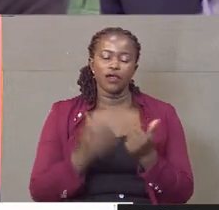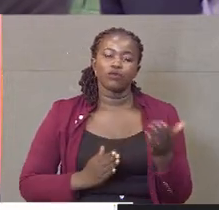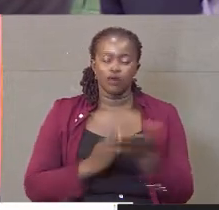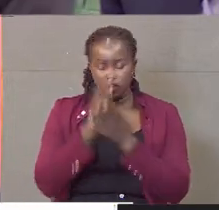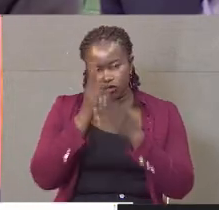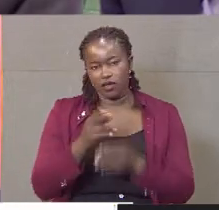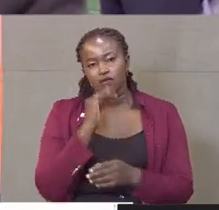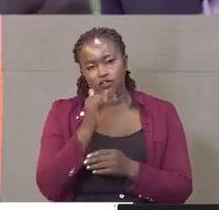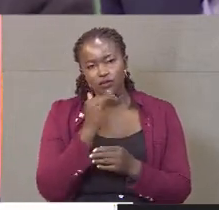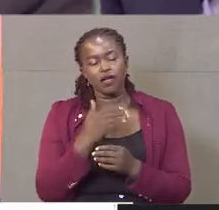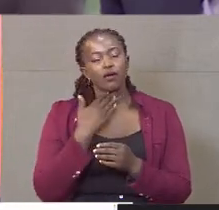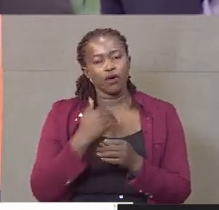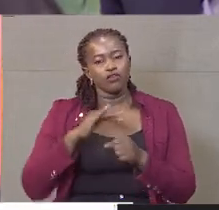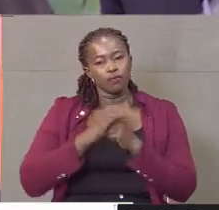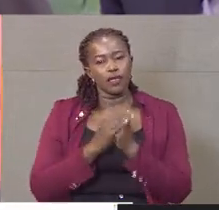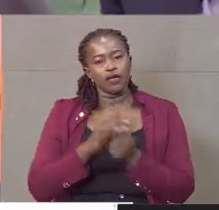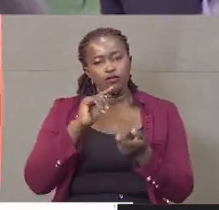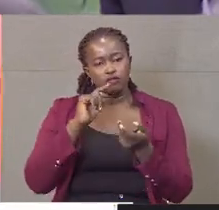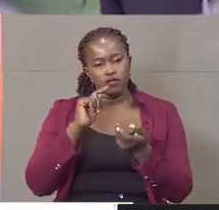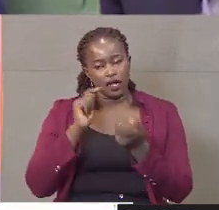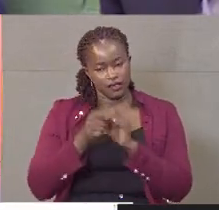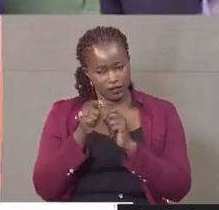wanted to make that correction. Thank you.